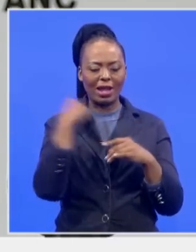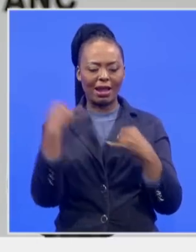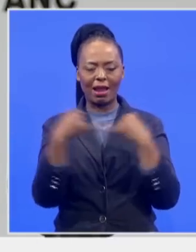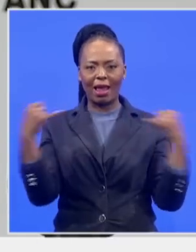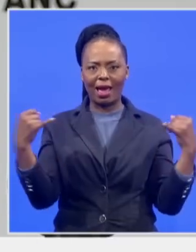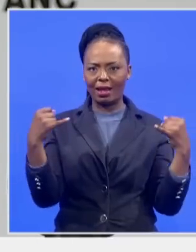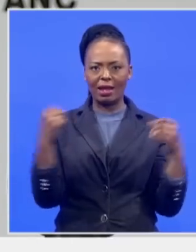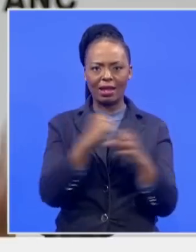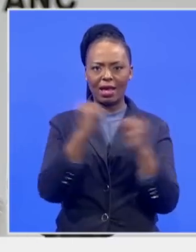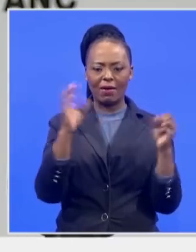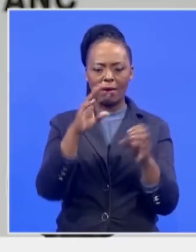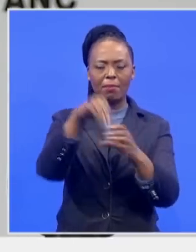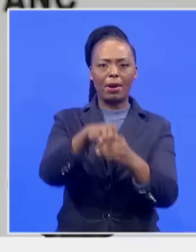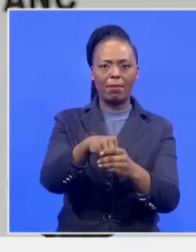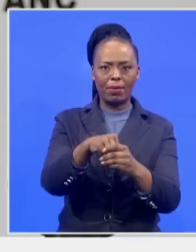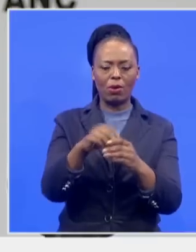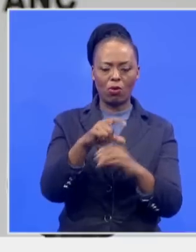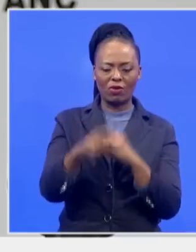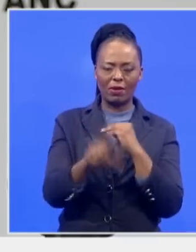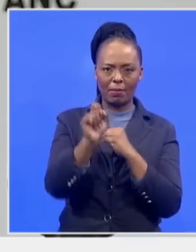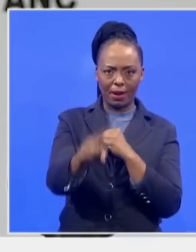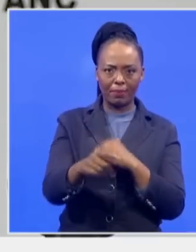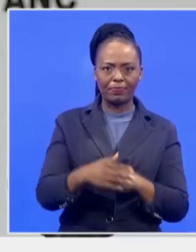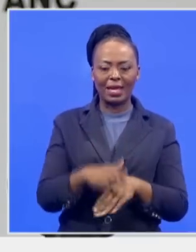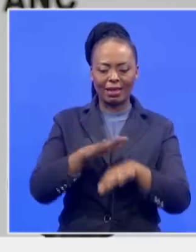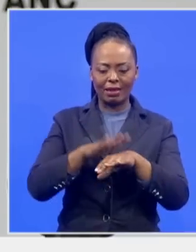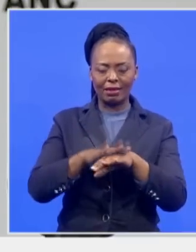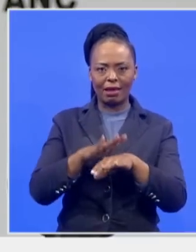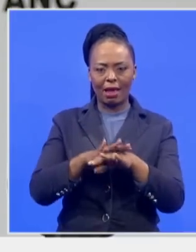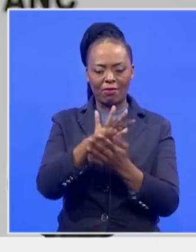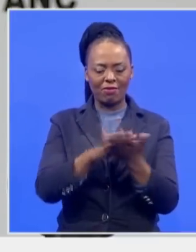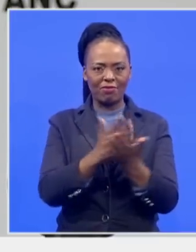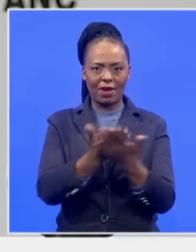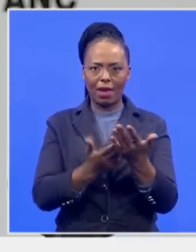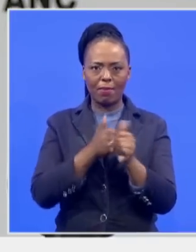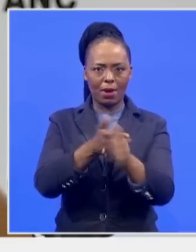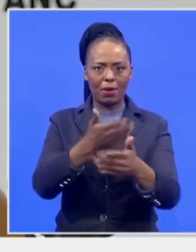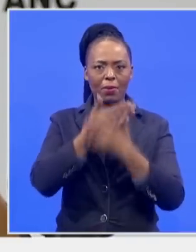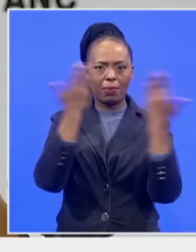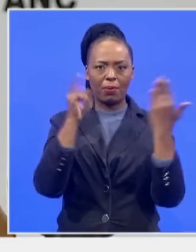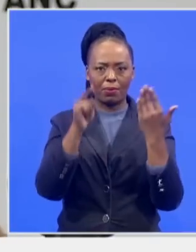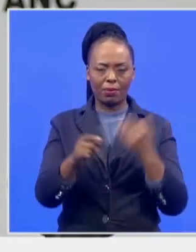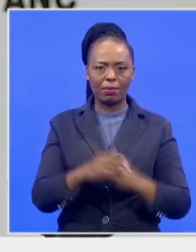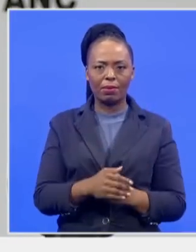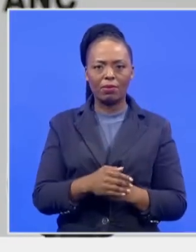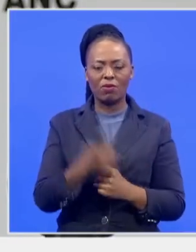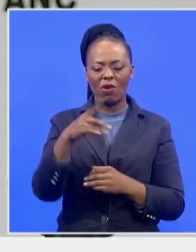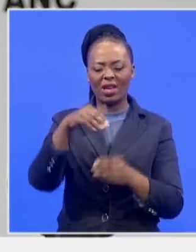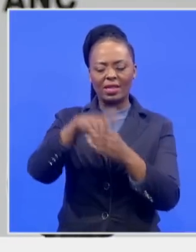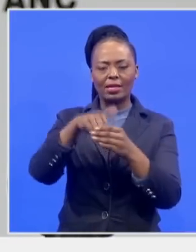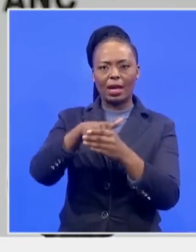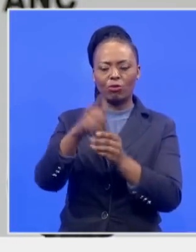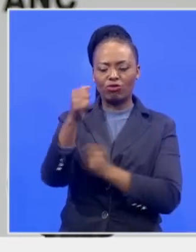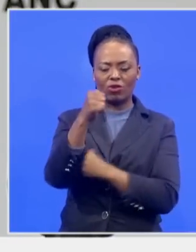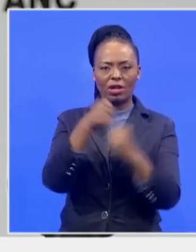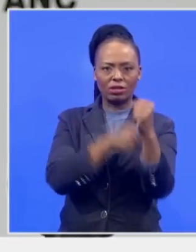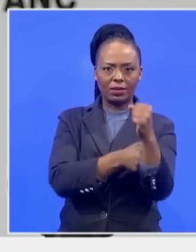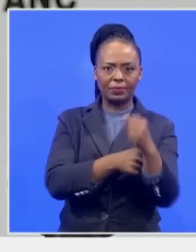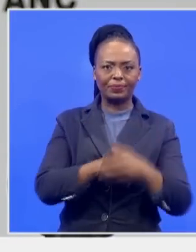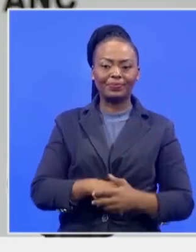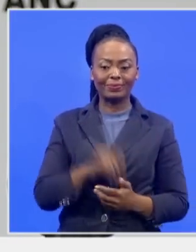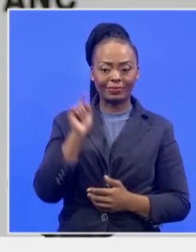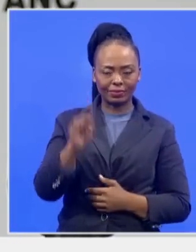conference within the time frames that have been defined for an interim structure. So